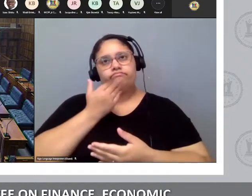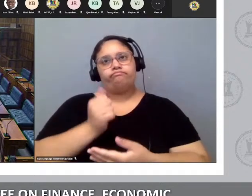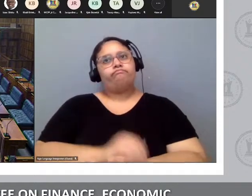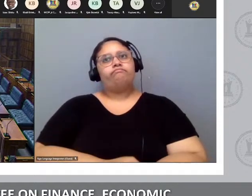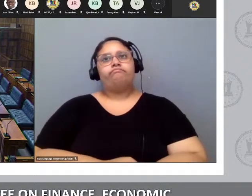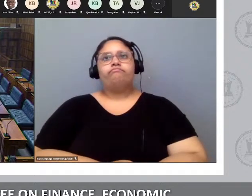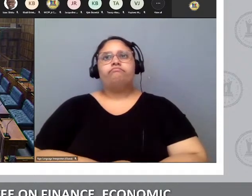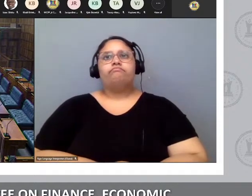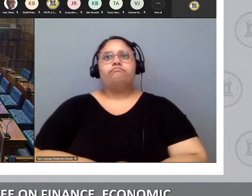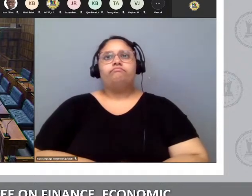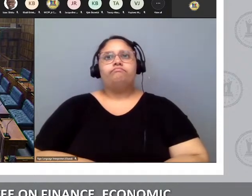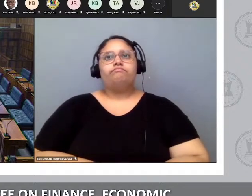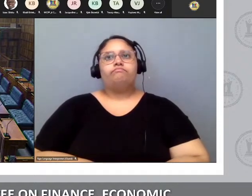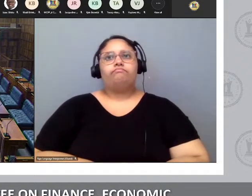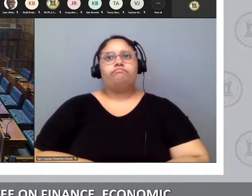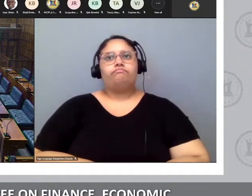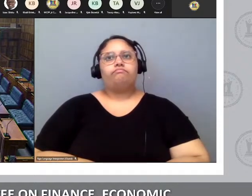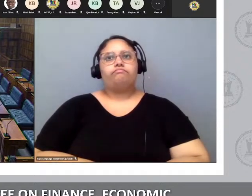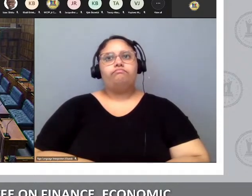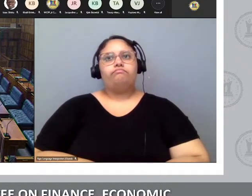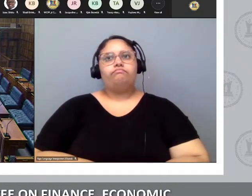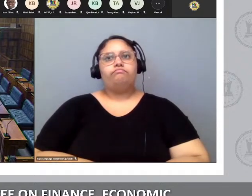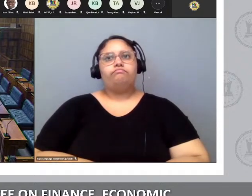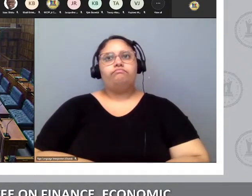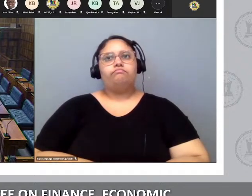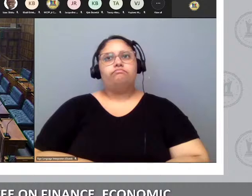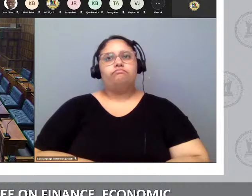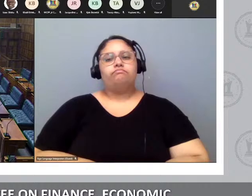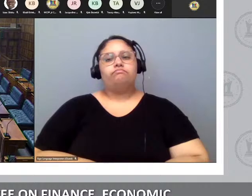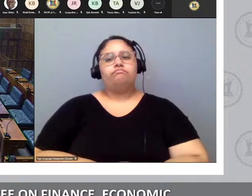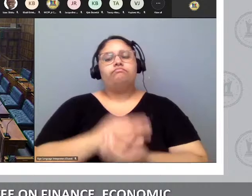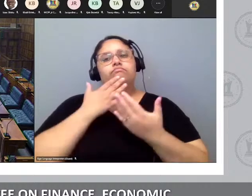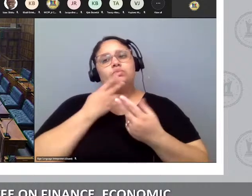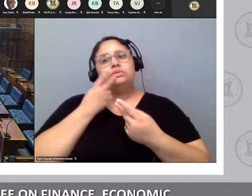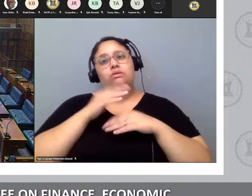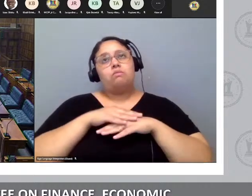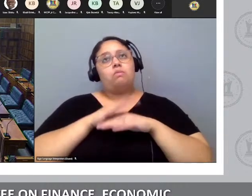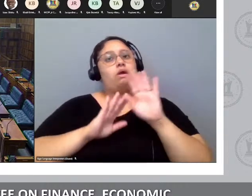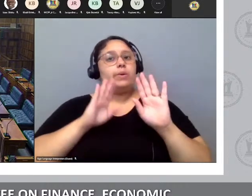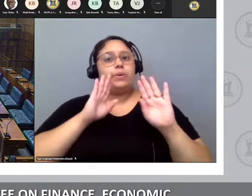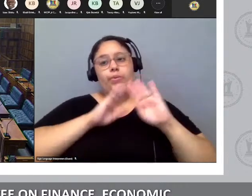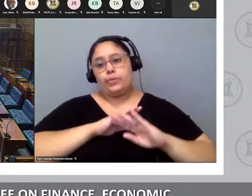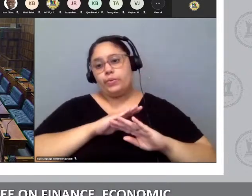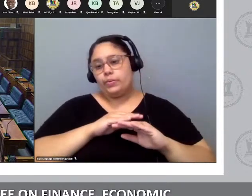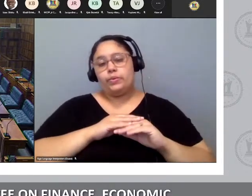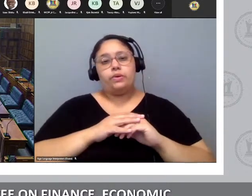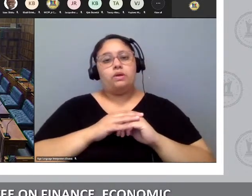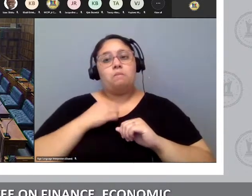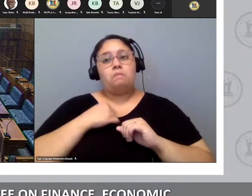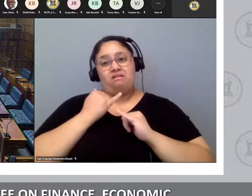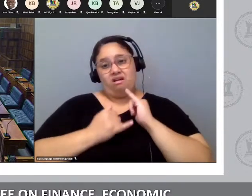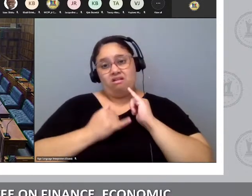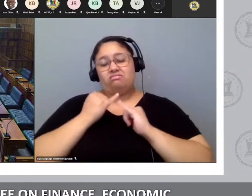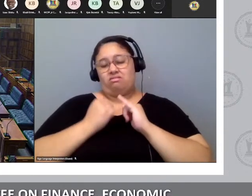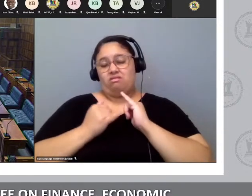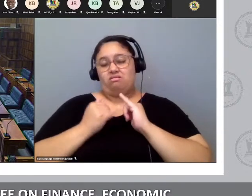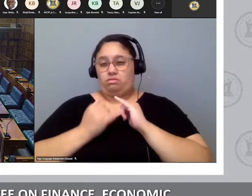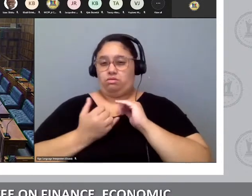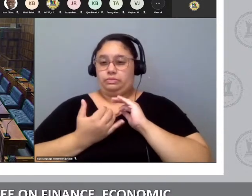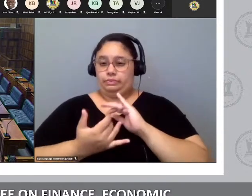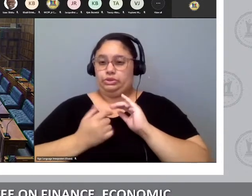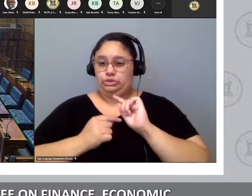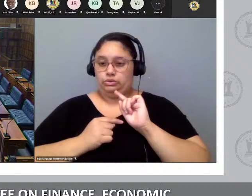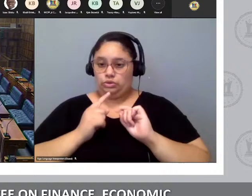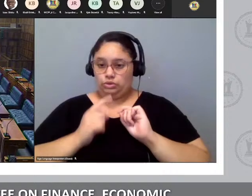please thank you very much um I see no further hand so my uh last last last burning